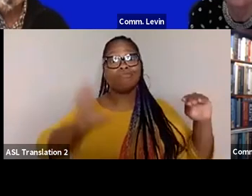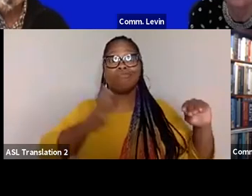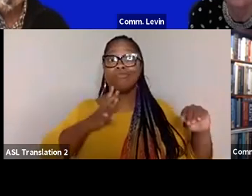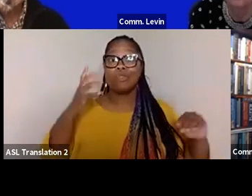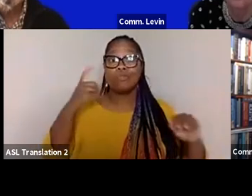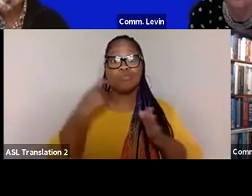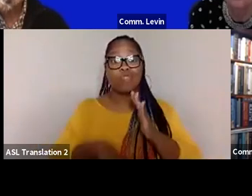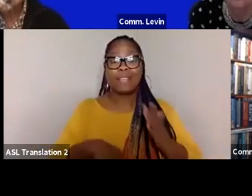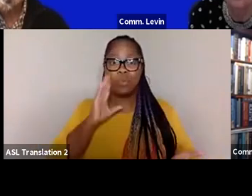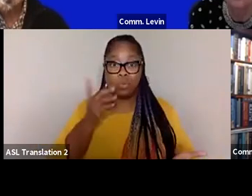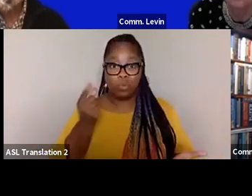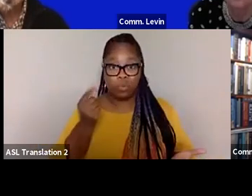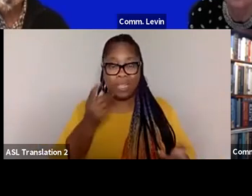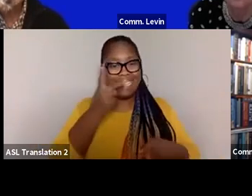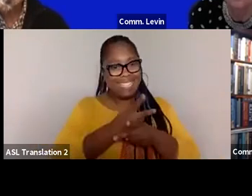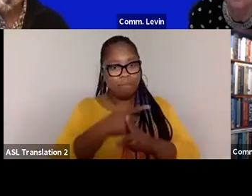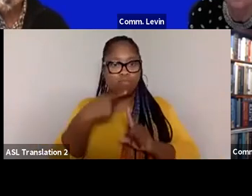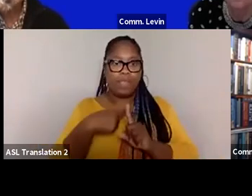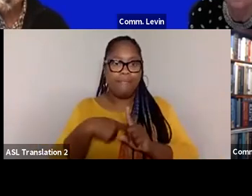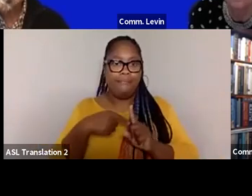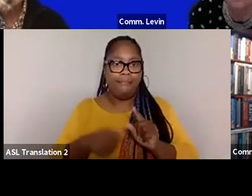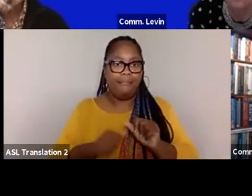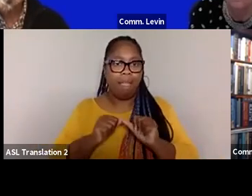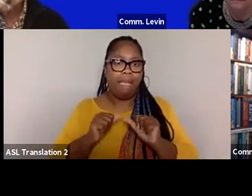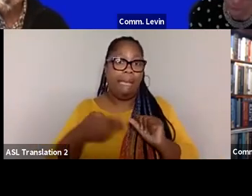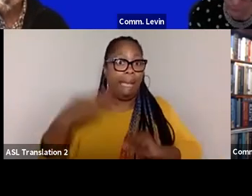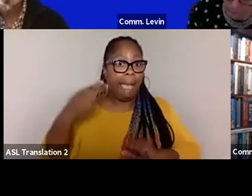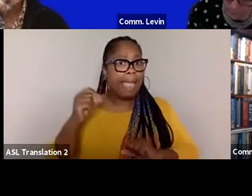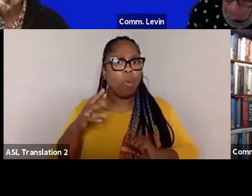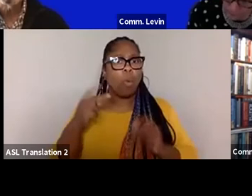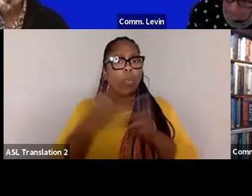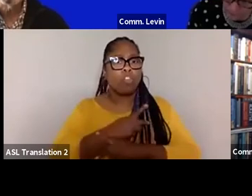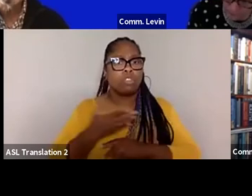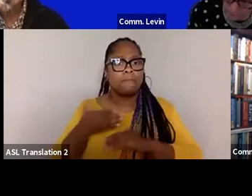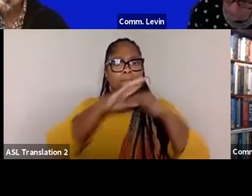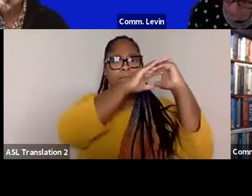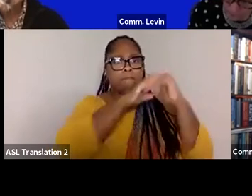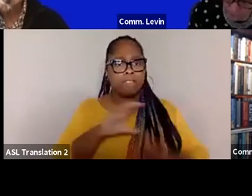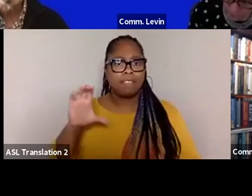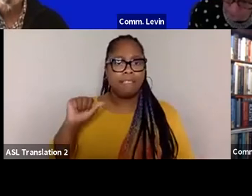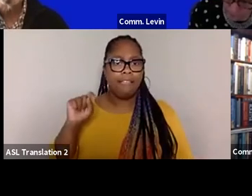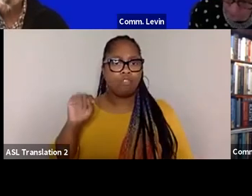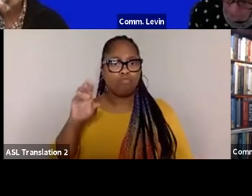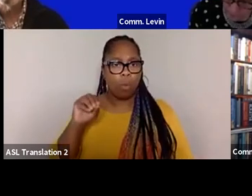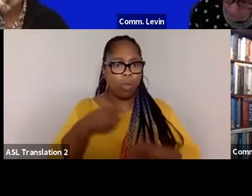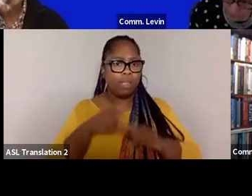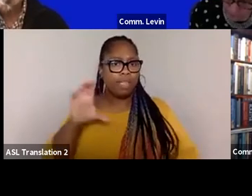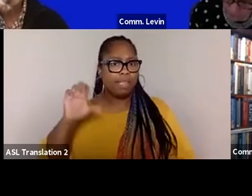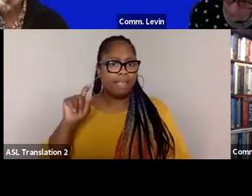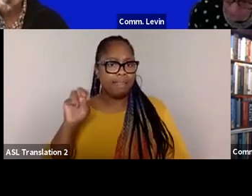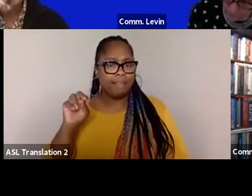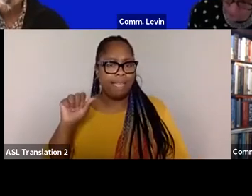to do is either to keep the high rents in the neighborhood or drive them higher. The Kestrel and on Caton Avenue has something like